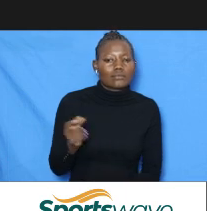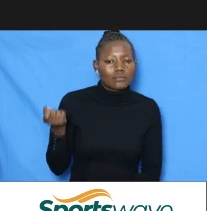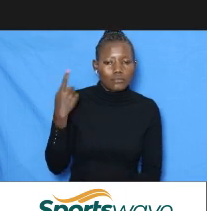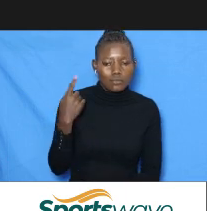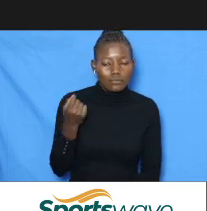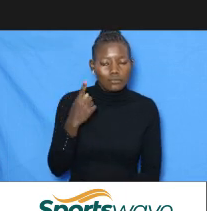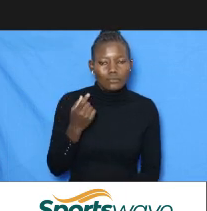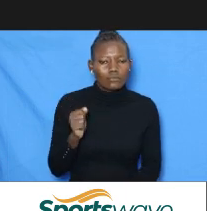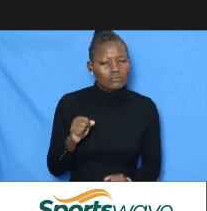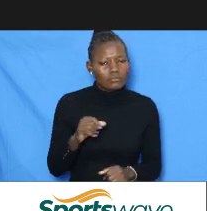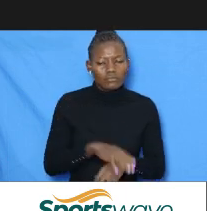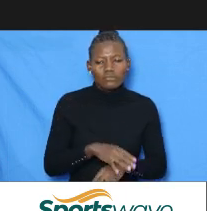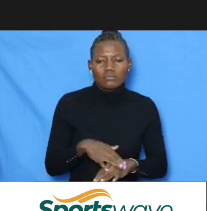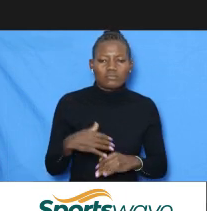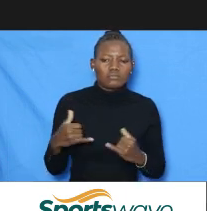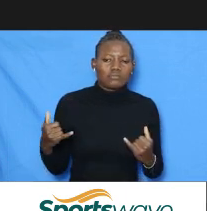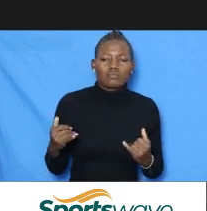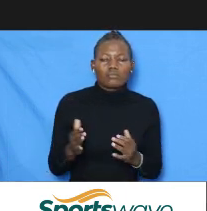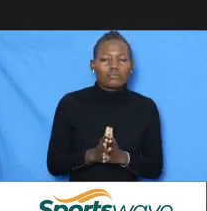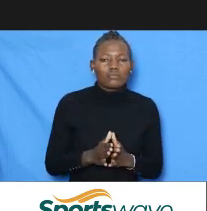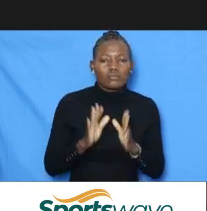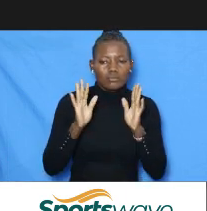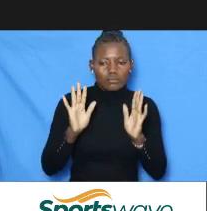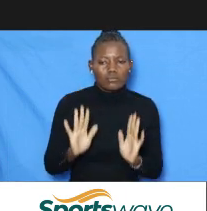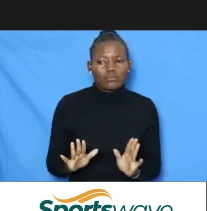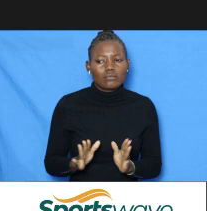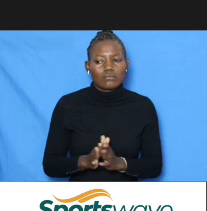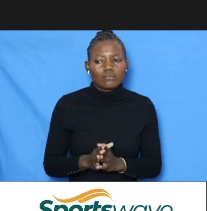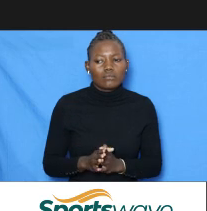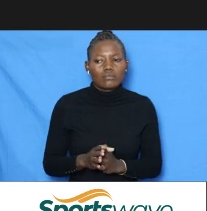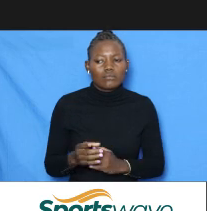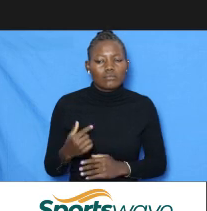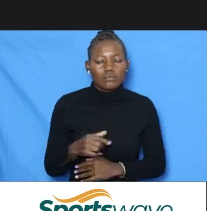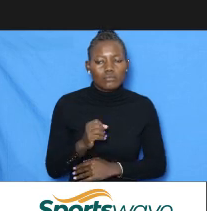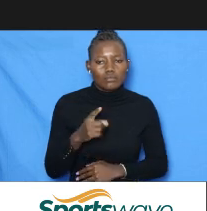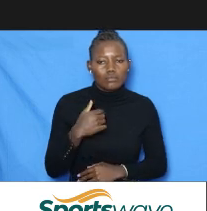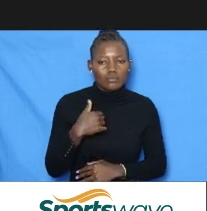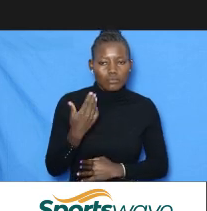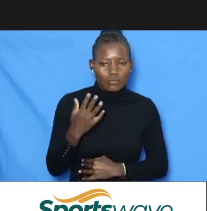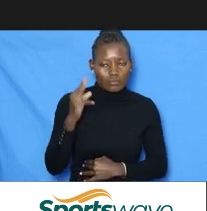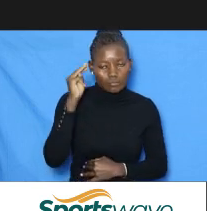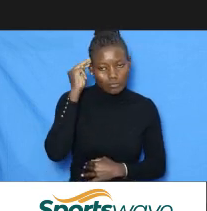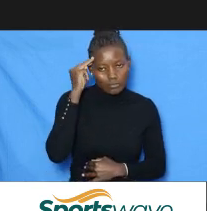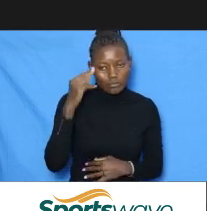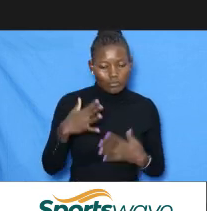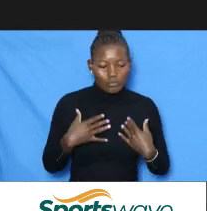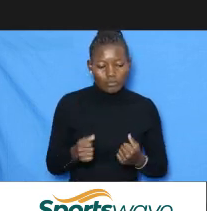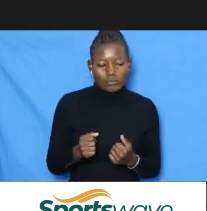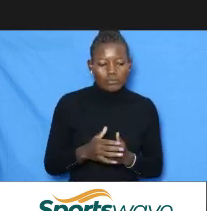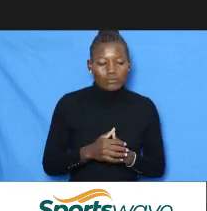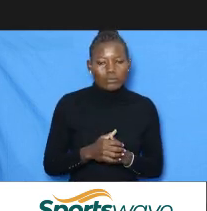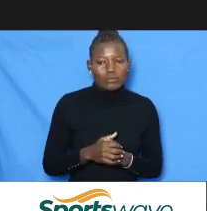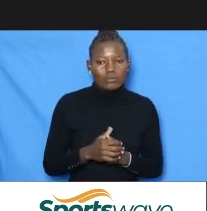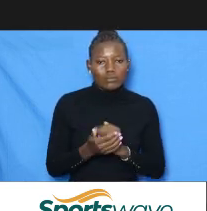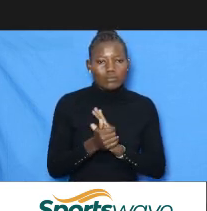find online. Essentially, you'd require a mental health specialist to use it or a medic, but sometimes we